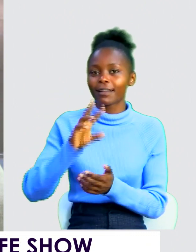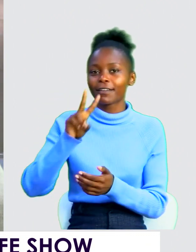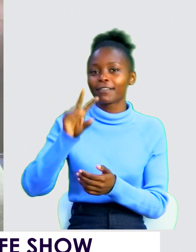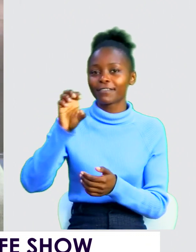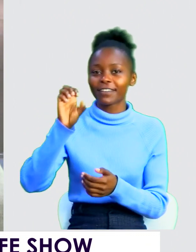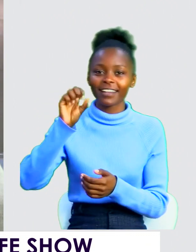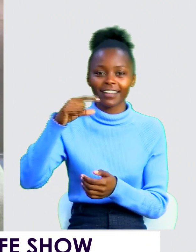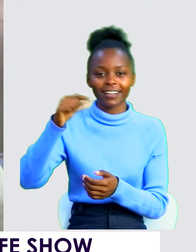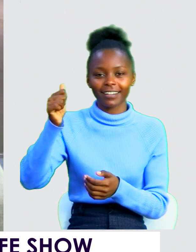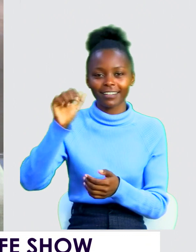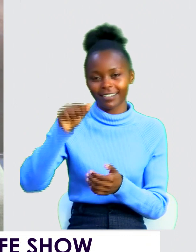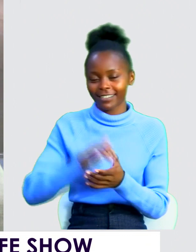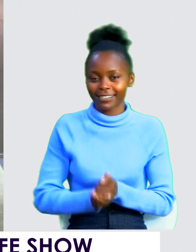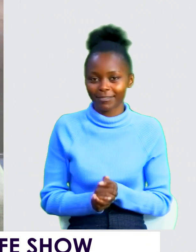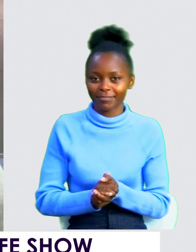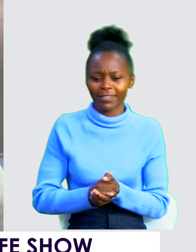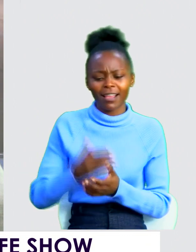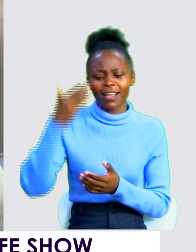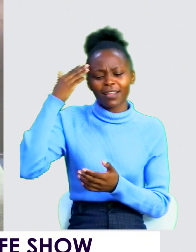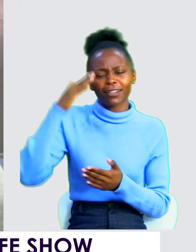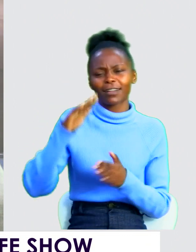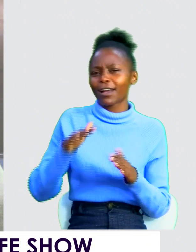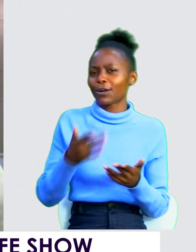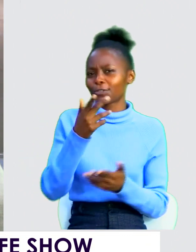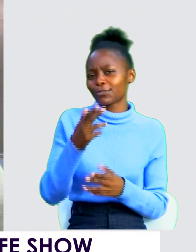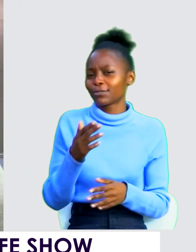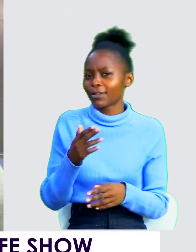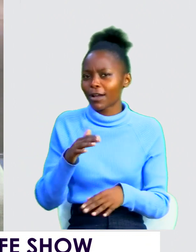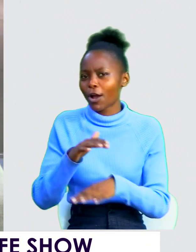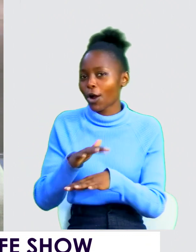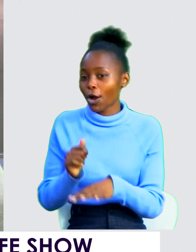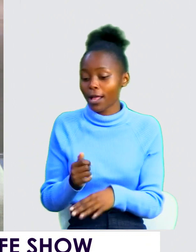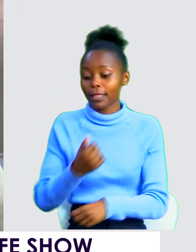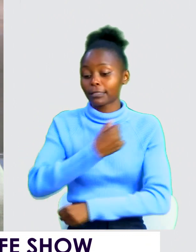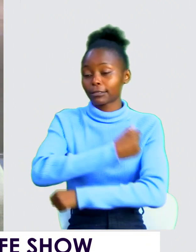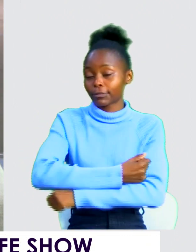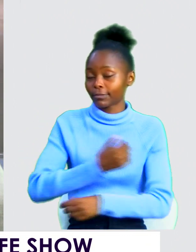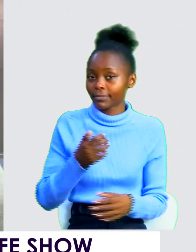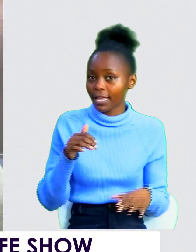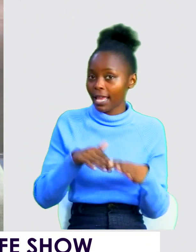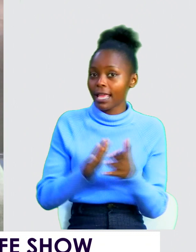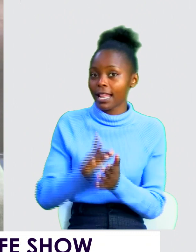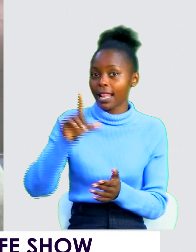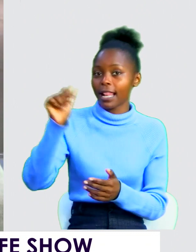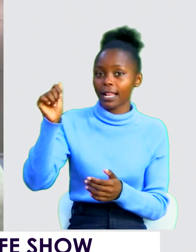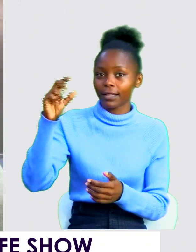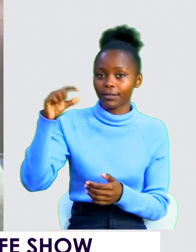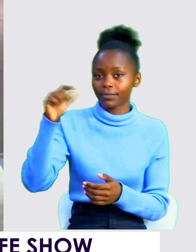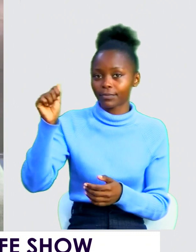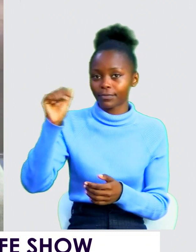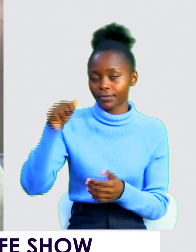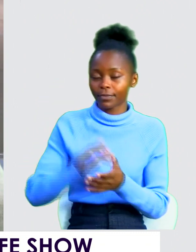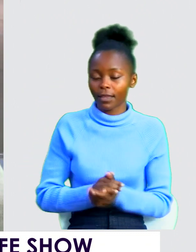don't know what you call a school in Lagos. But these people came out of